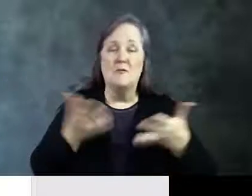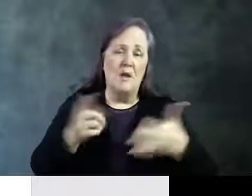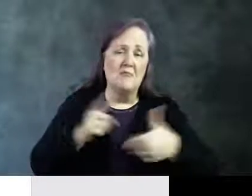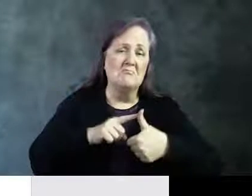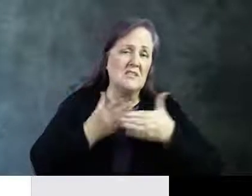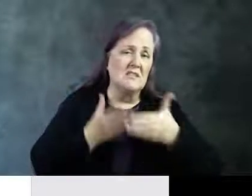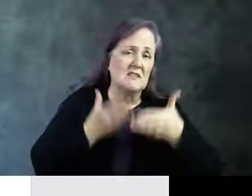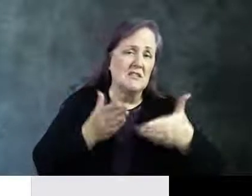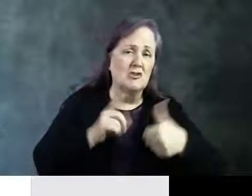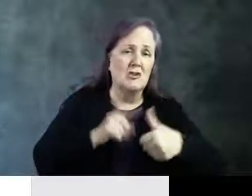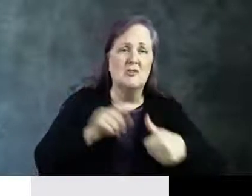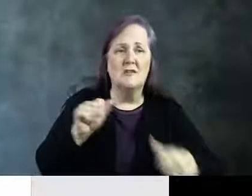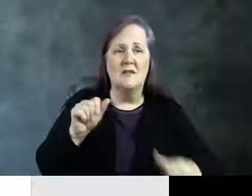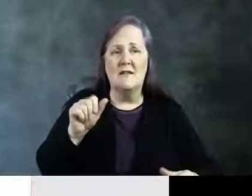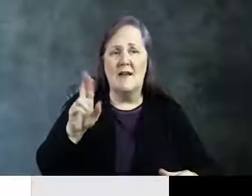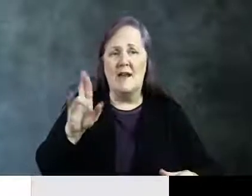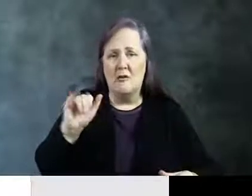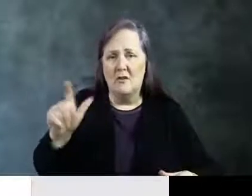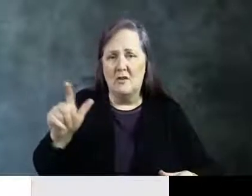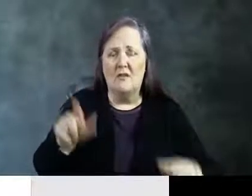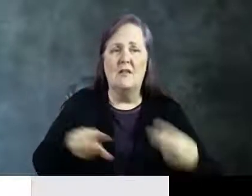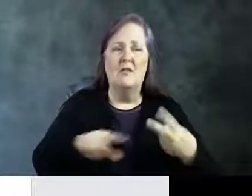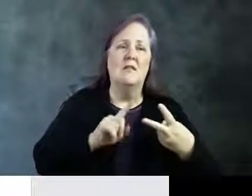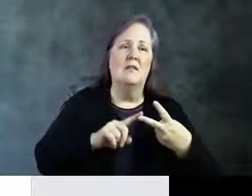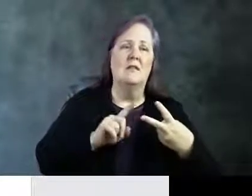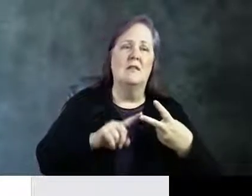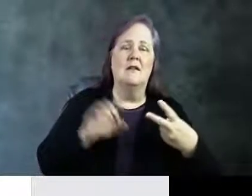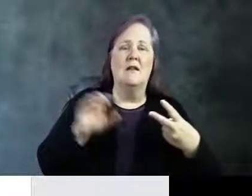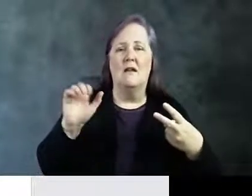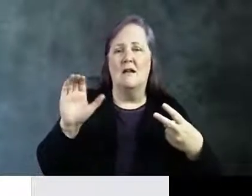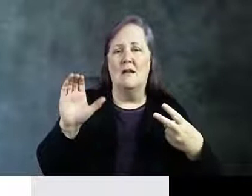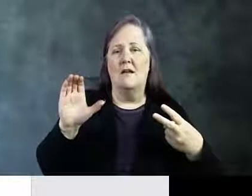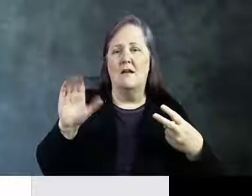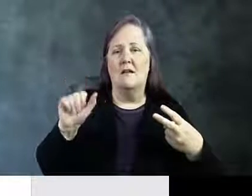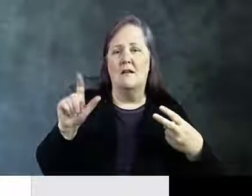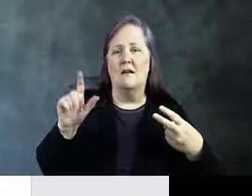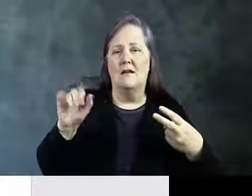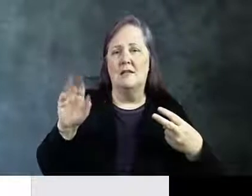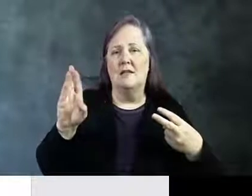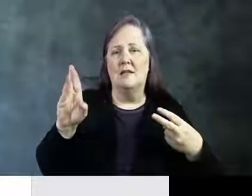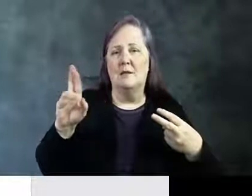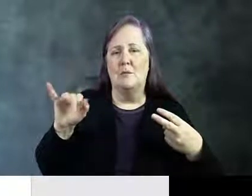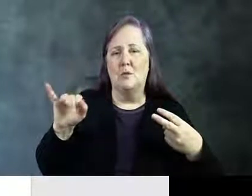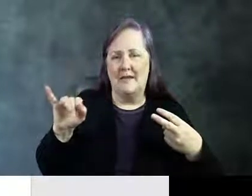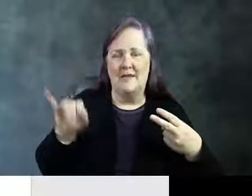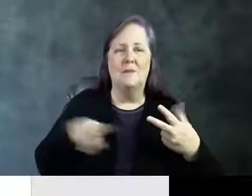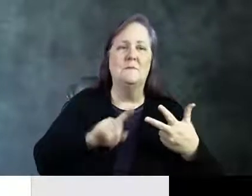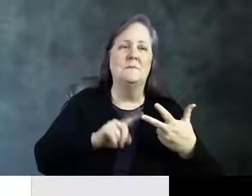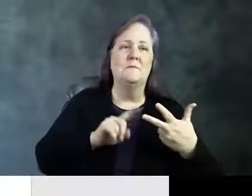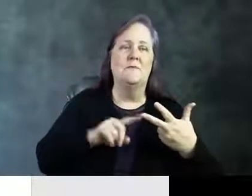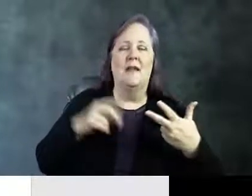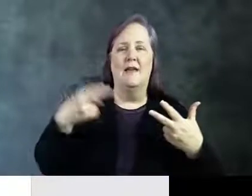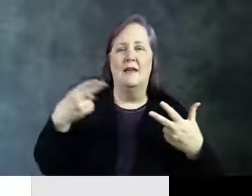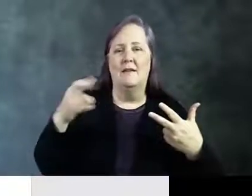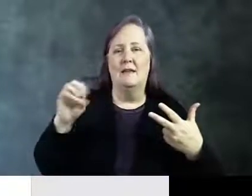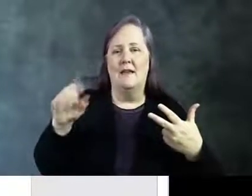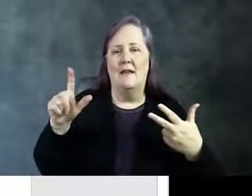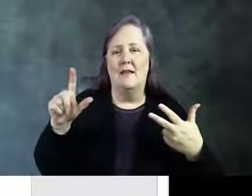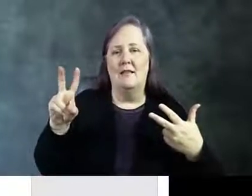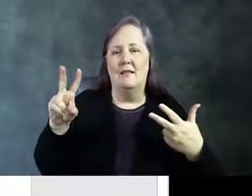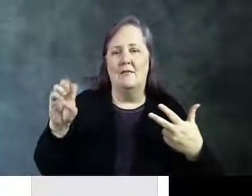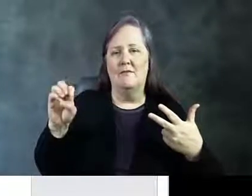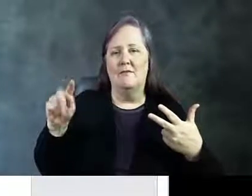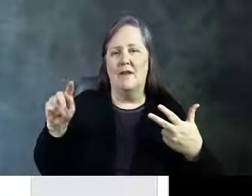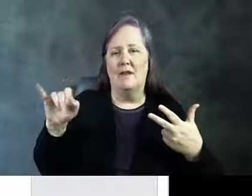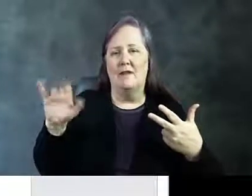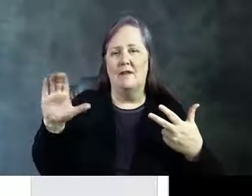I'm using in the document today. Calibri is a good option. And Helvetica is also, all of those are